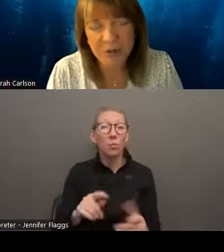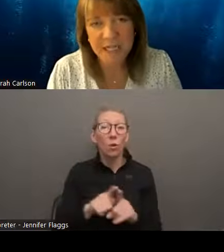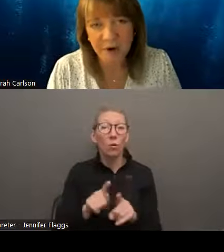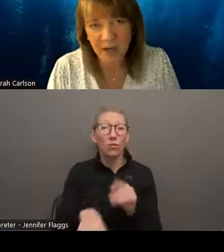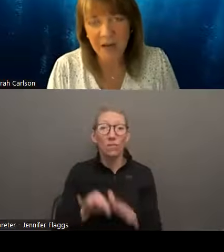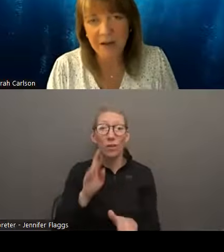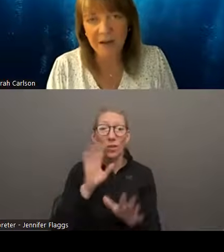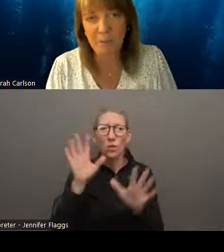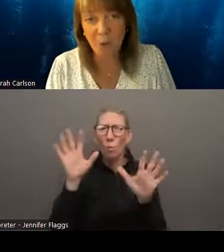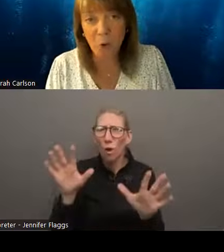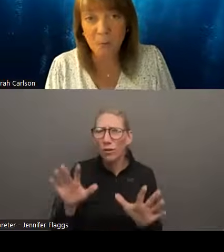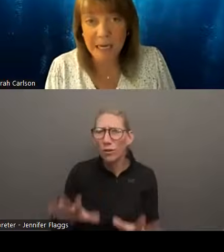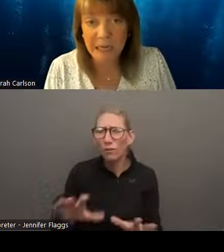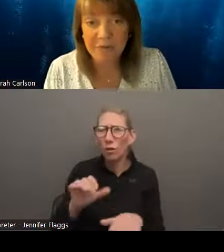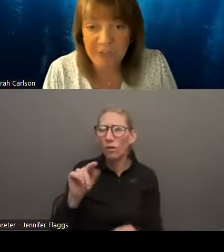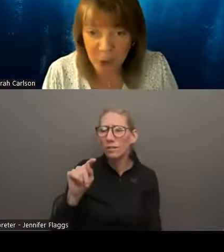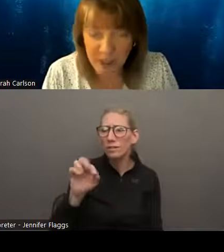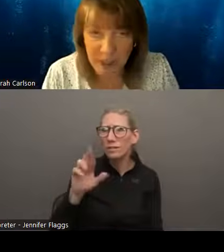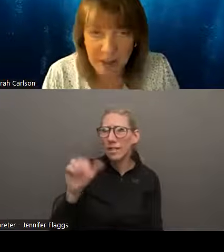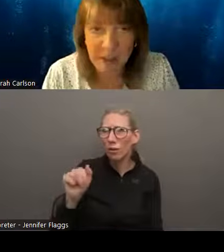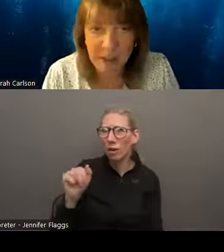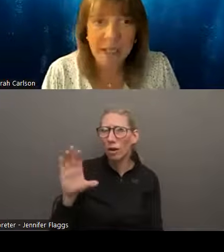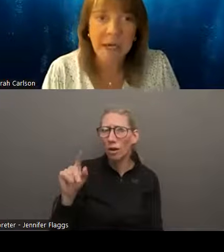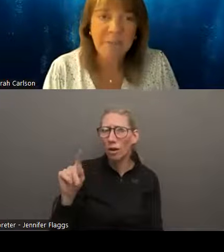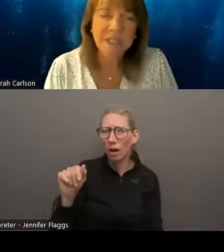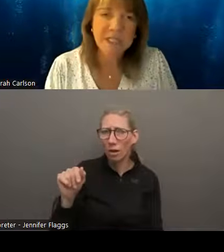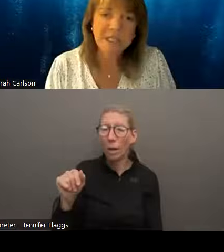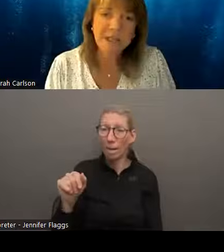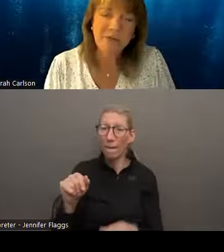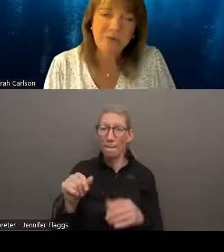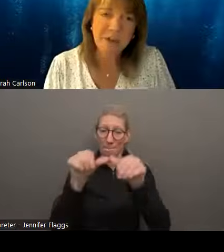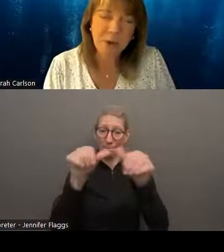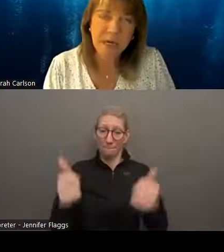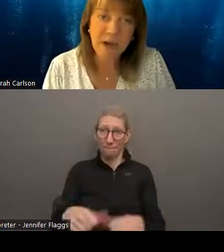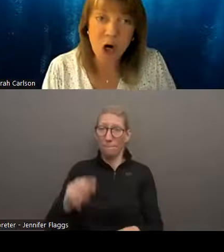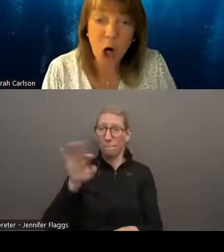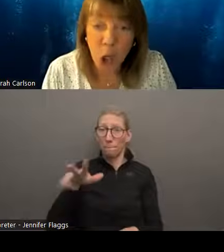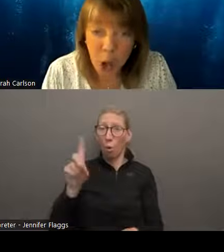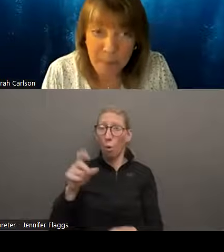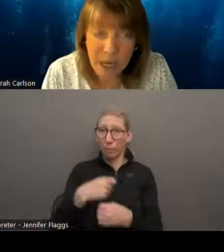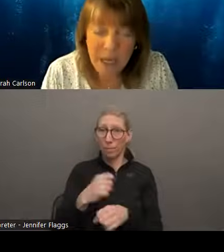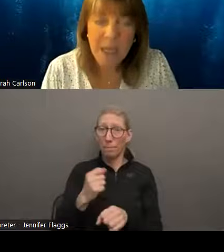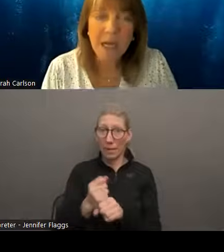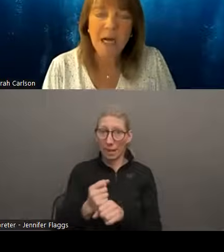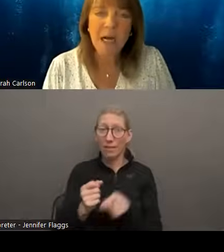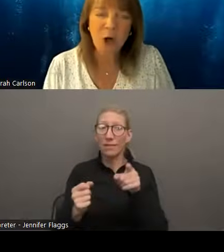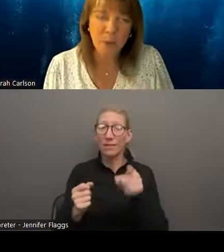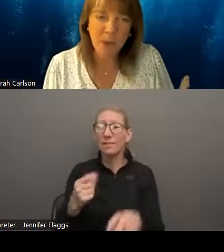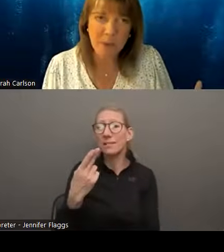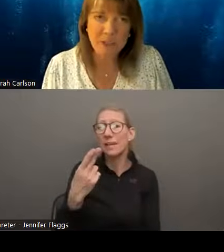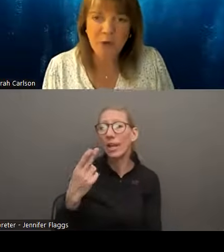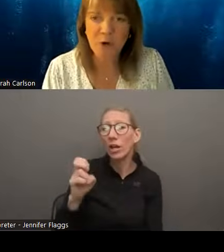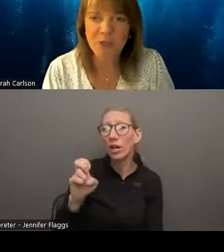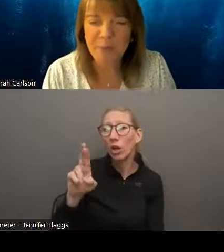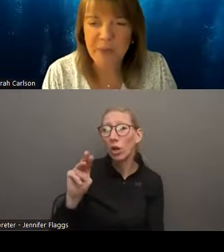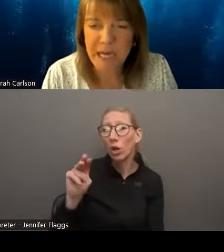wonderful terracotta mold-made figurine. This is a figurine of a herm. Herm